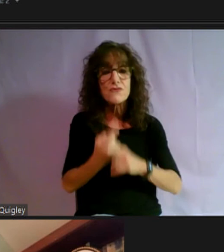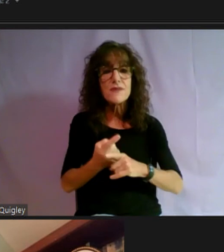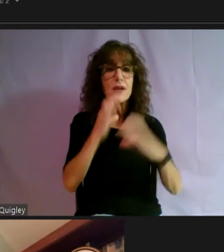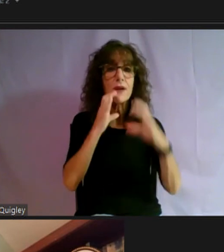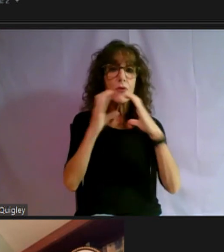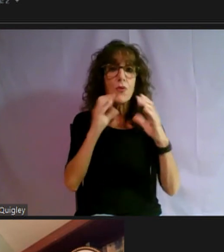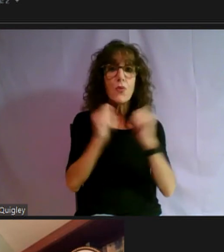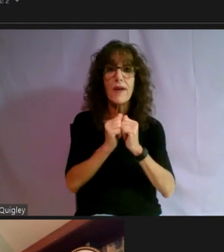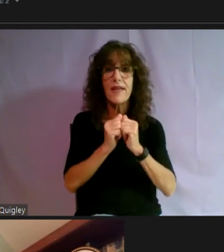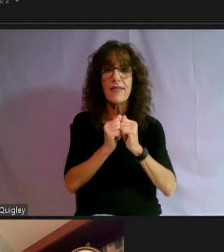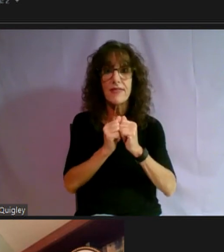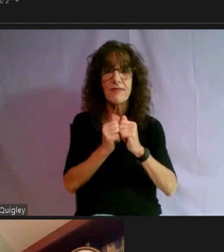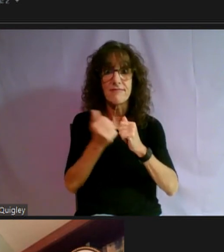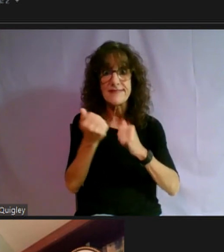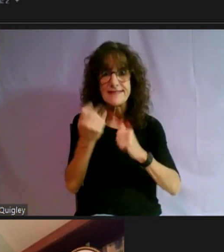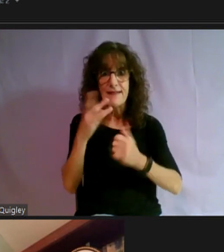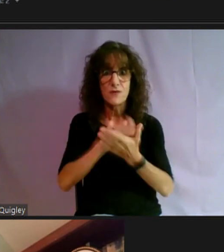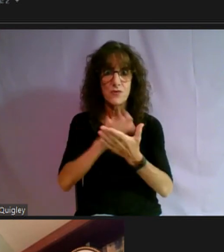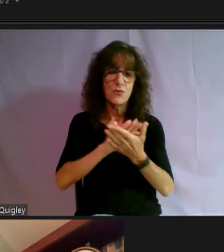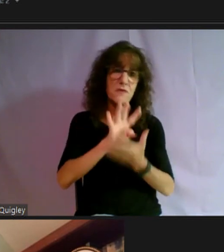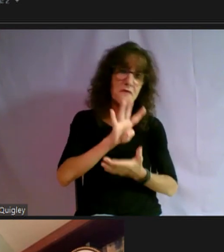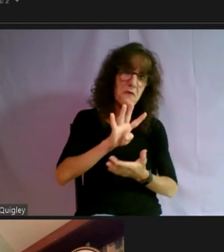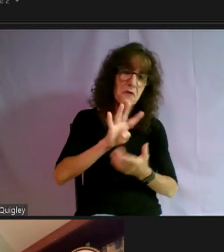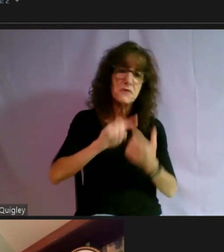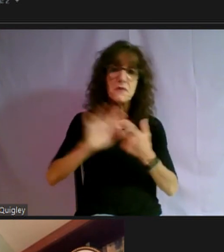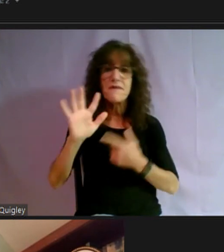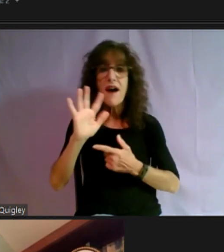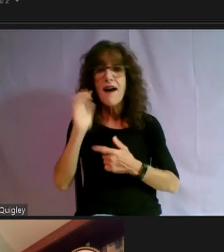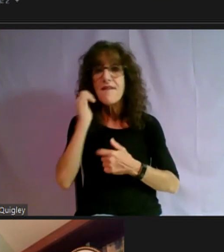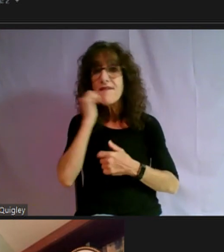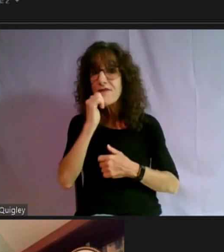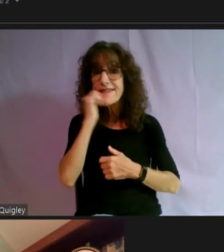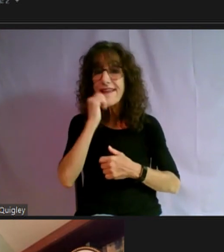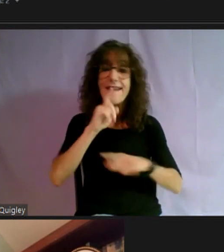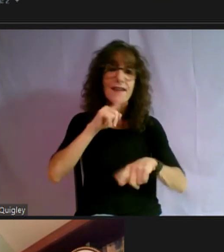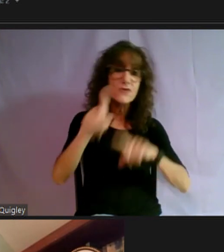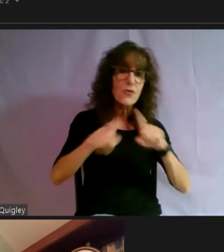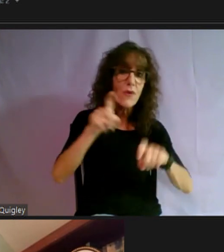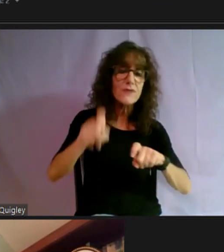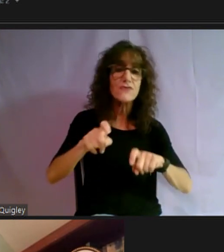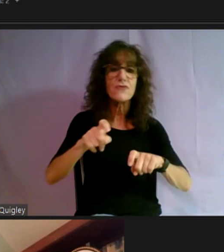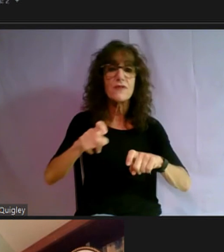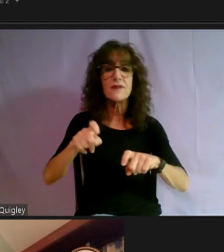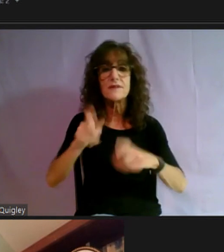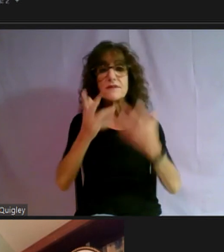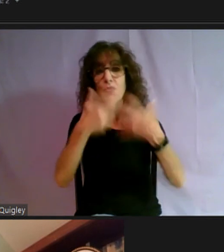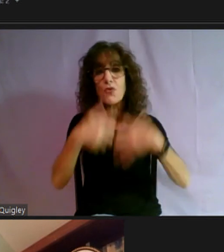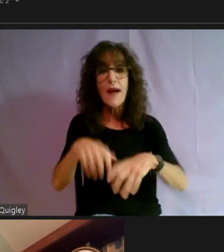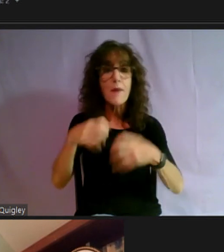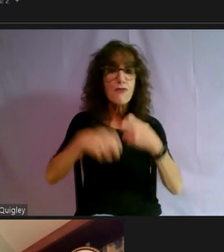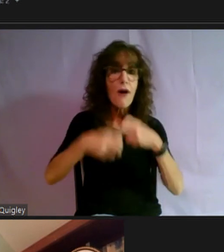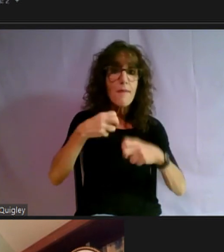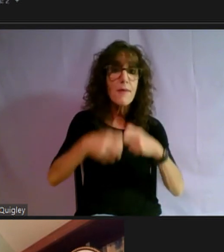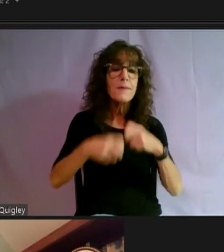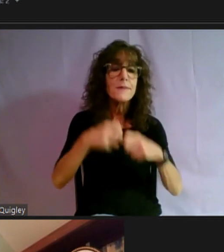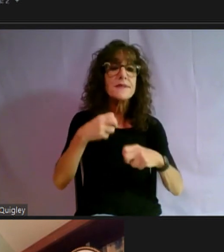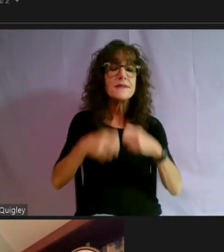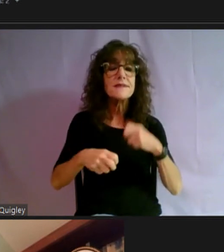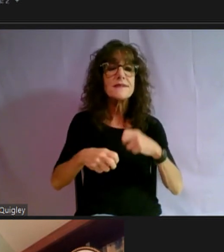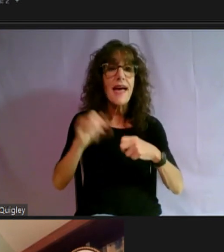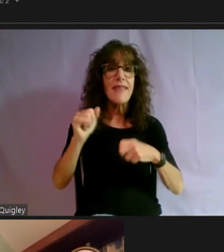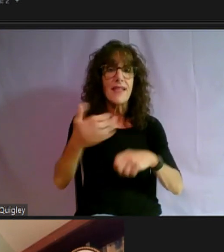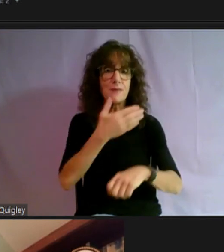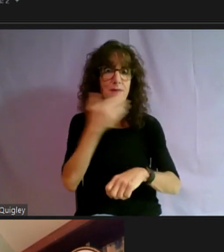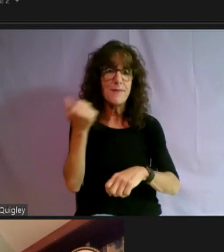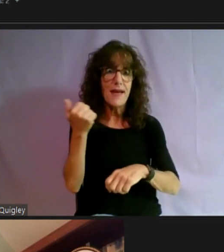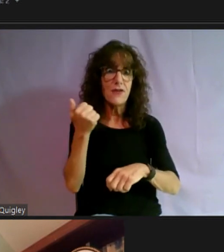4 or 5 schools each day, answering questions, working through problems. And I think it's been actually better in the long